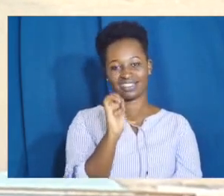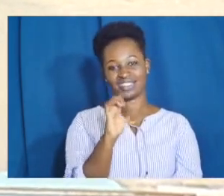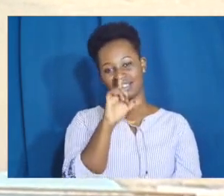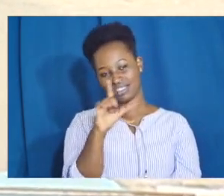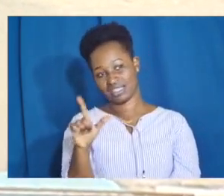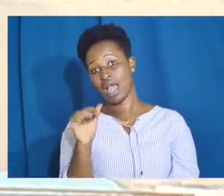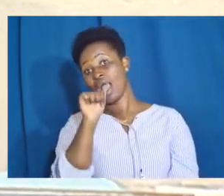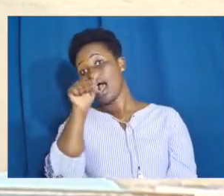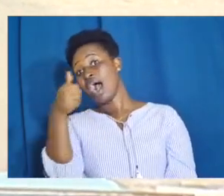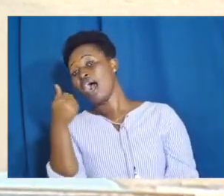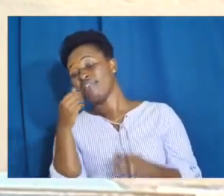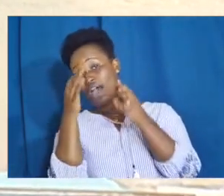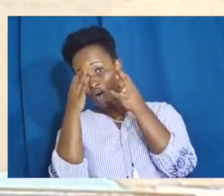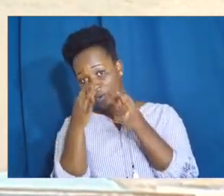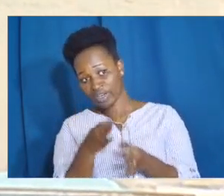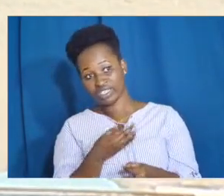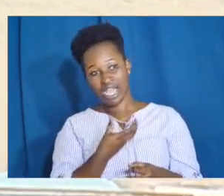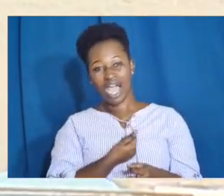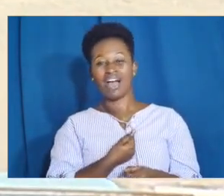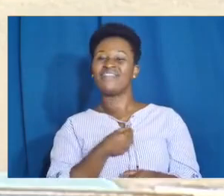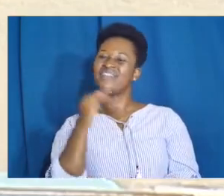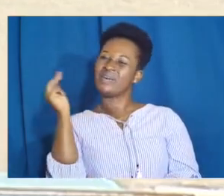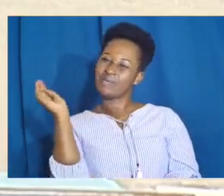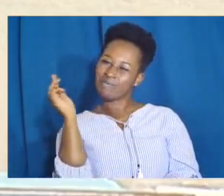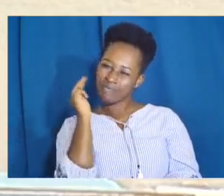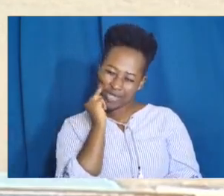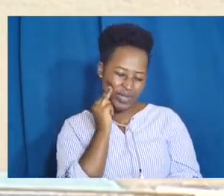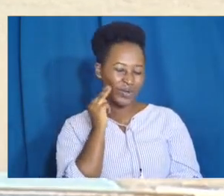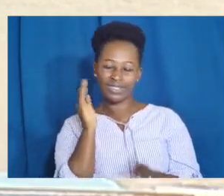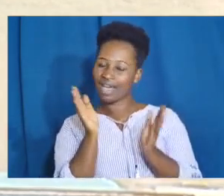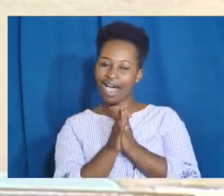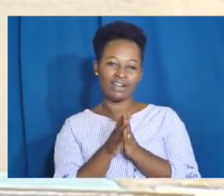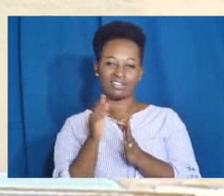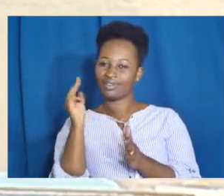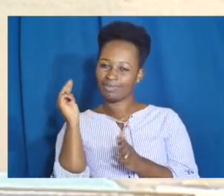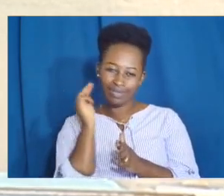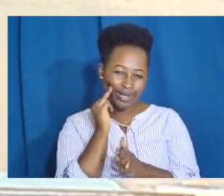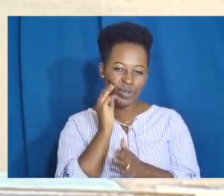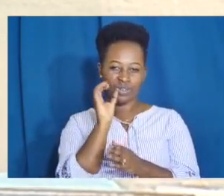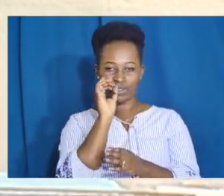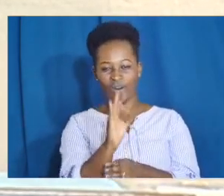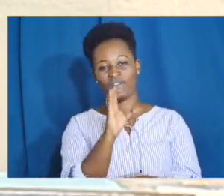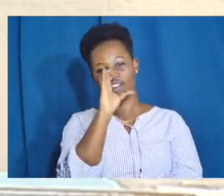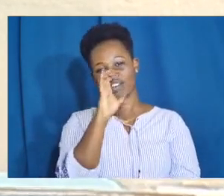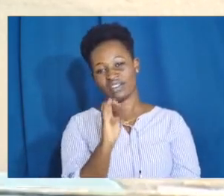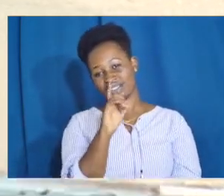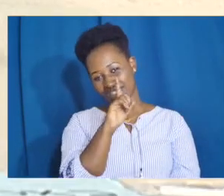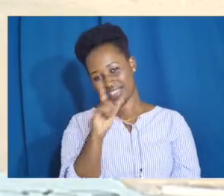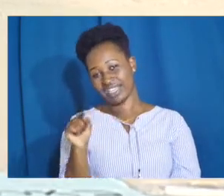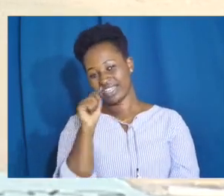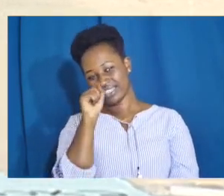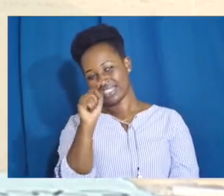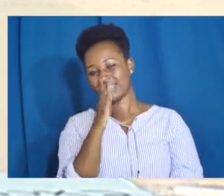Other organisms have got millions and millions of cells. So these